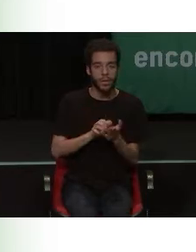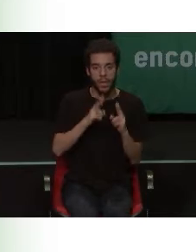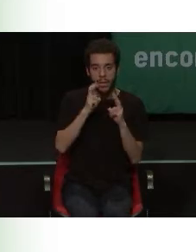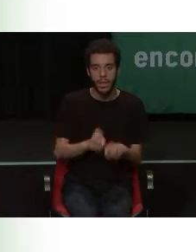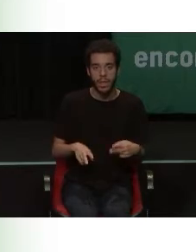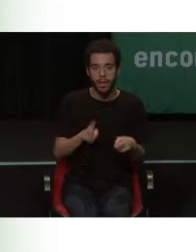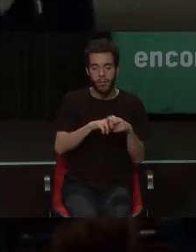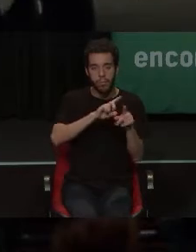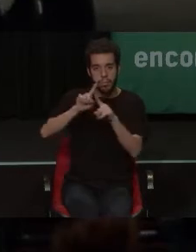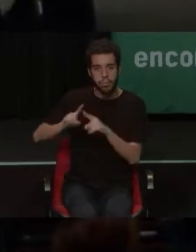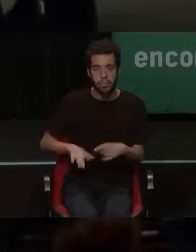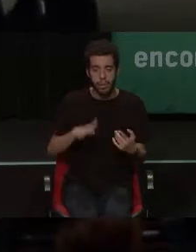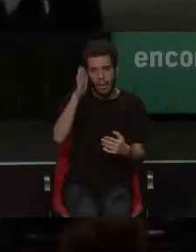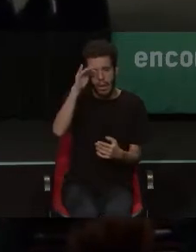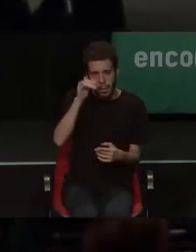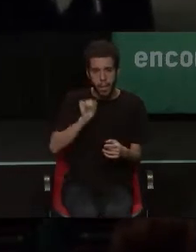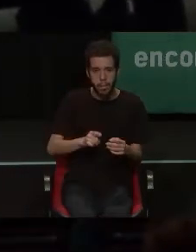Constança Pombo.